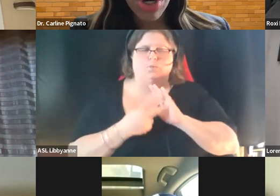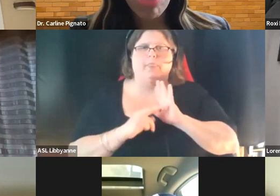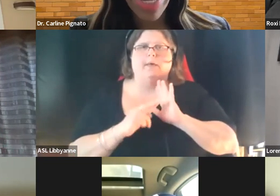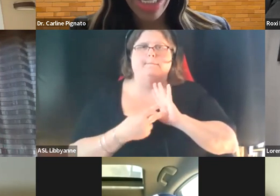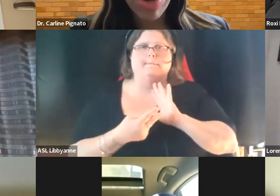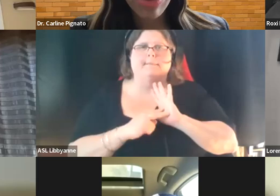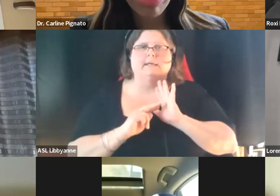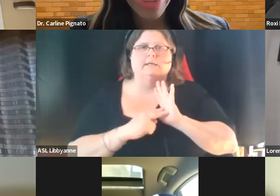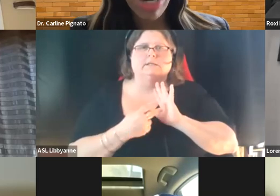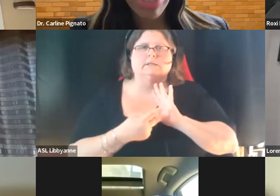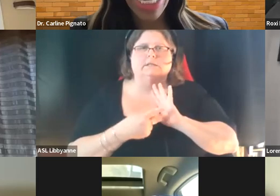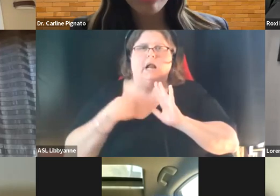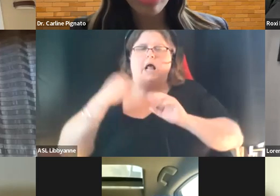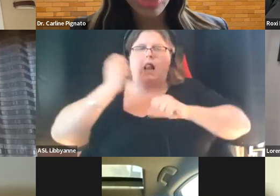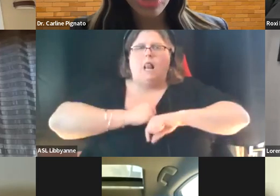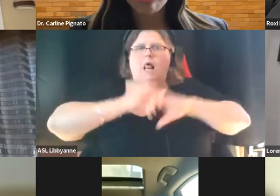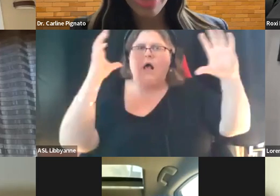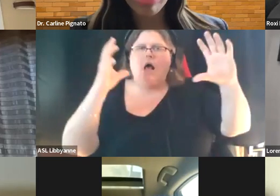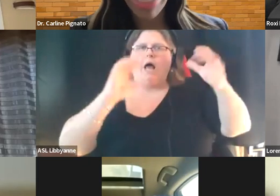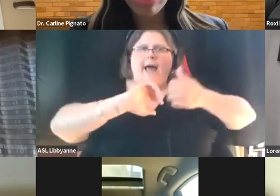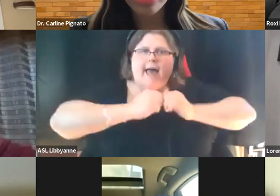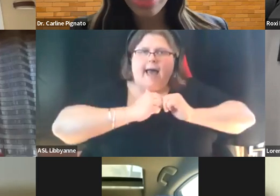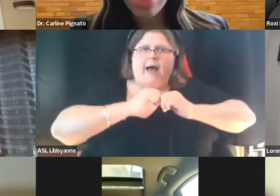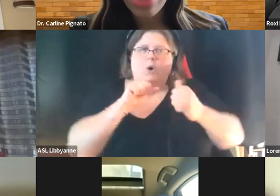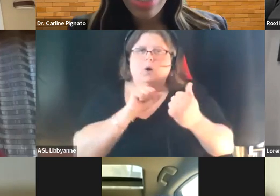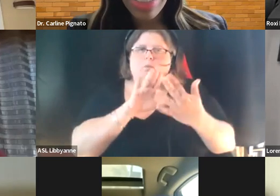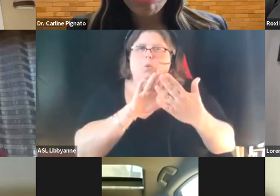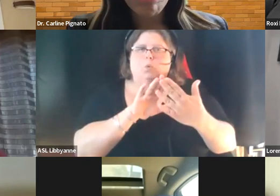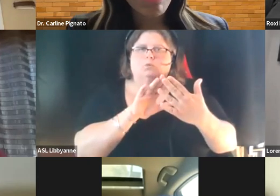the work of equity will be carried out, not just spoken about.